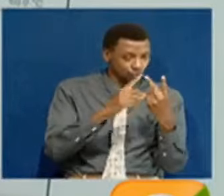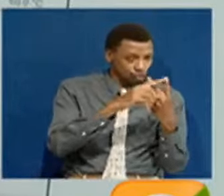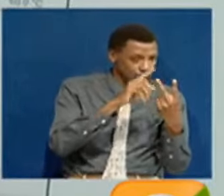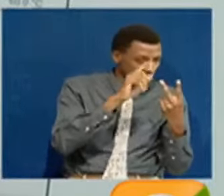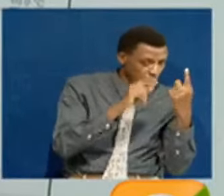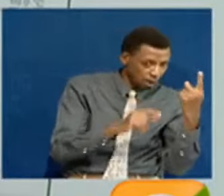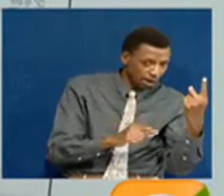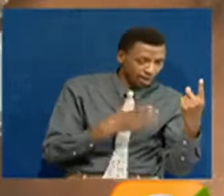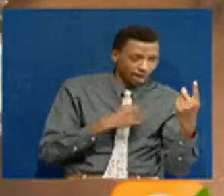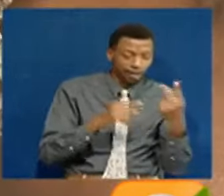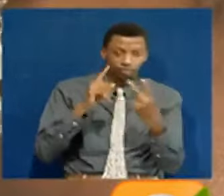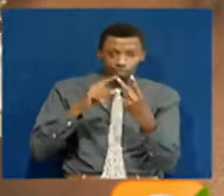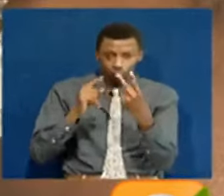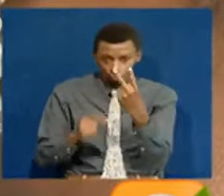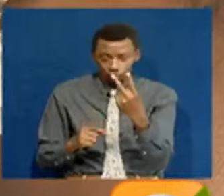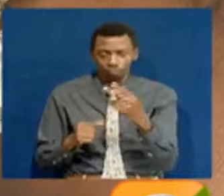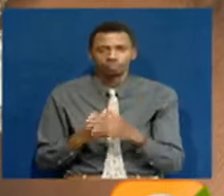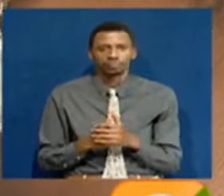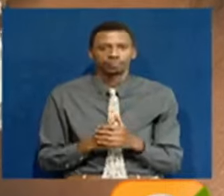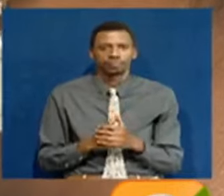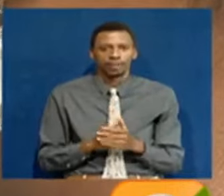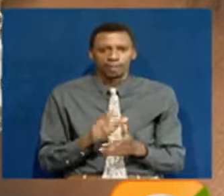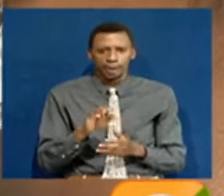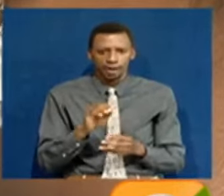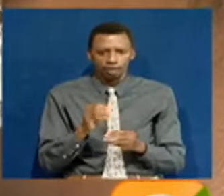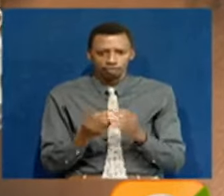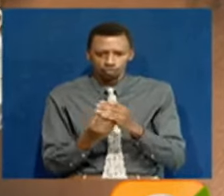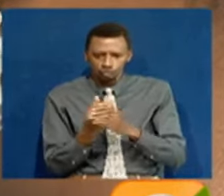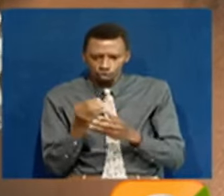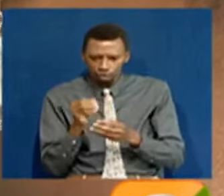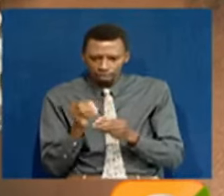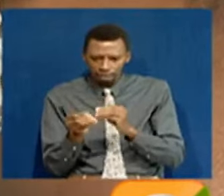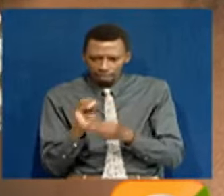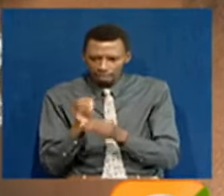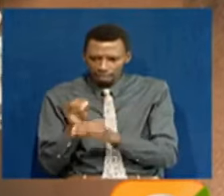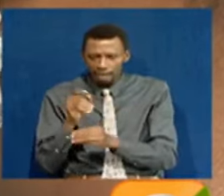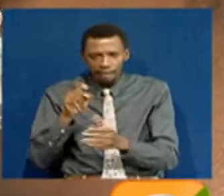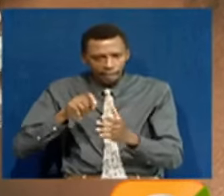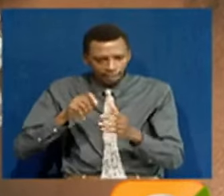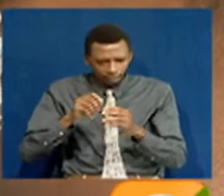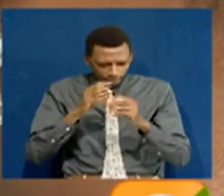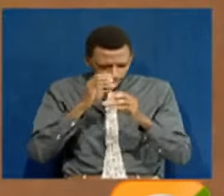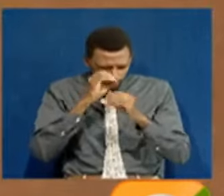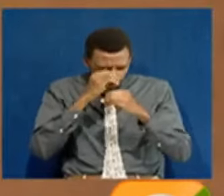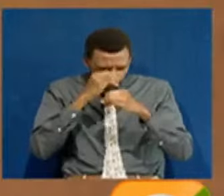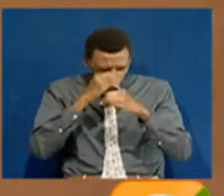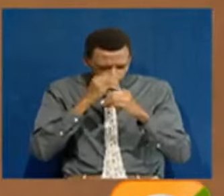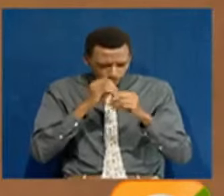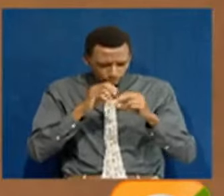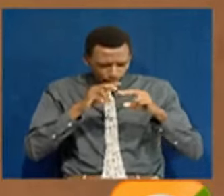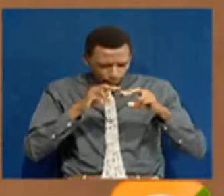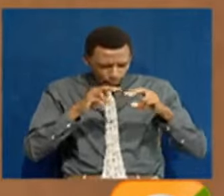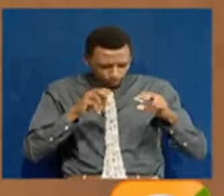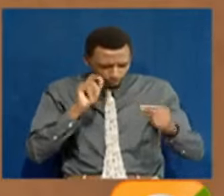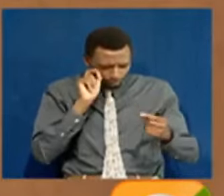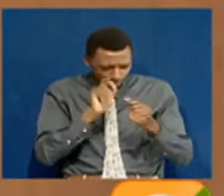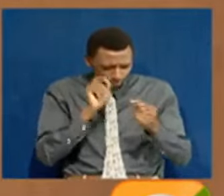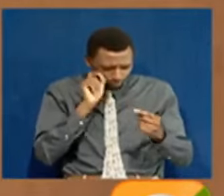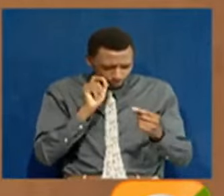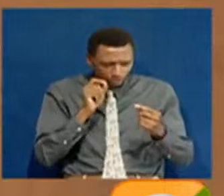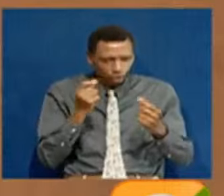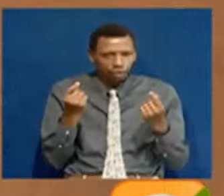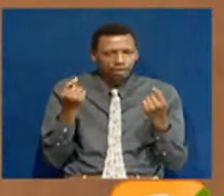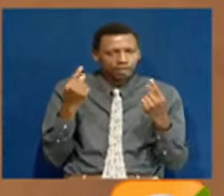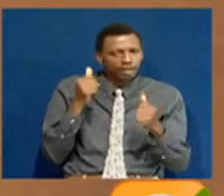with the signs of mutation, scientists say there is need to do a molecular test in order to understand the clade that is circulating in each